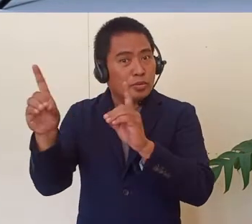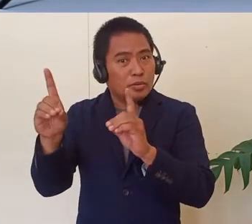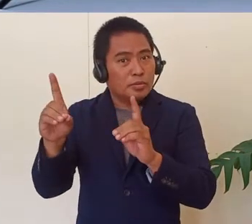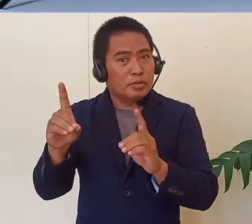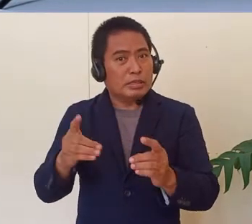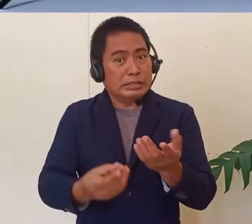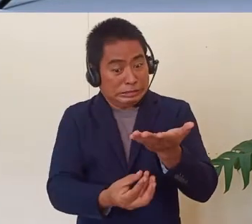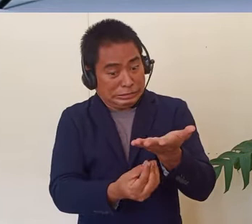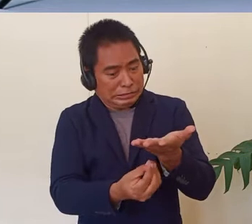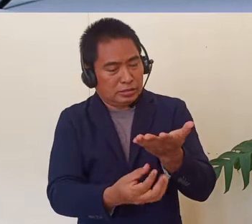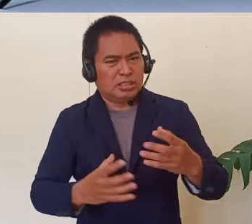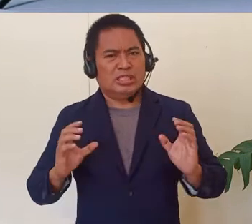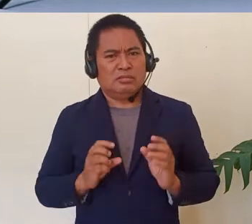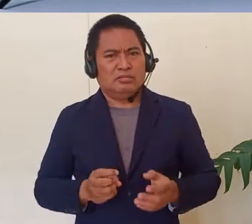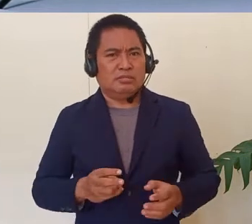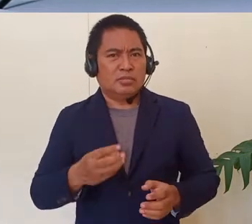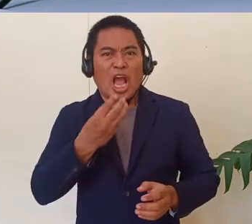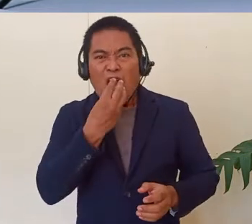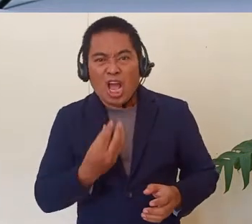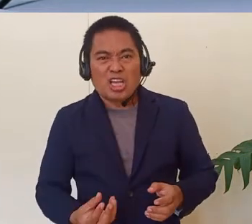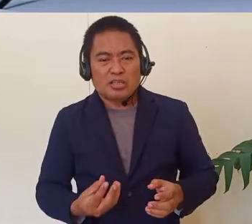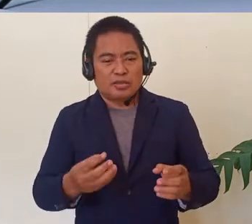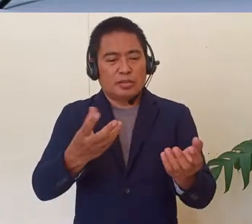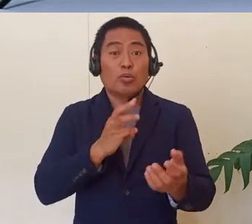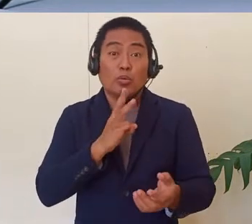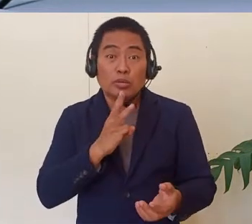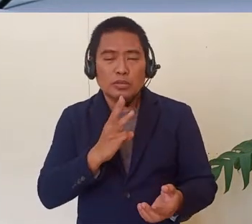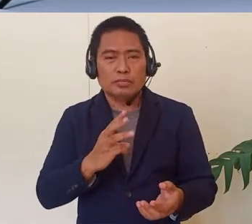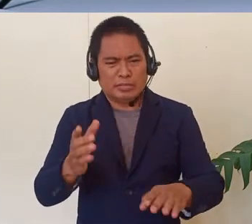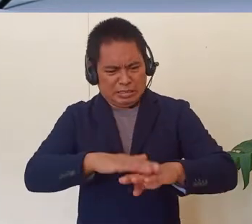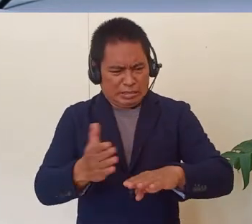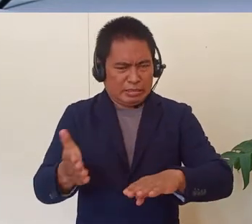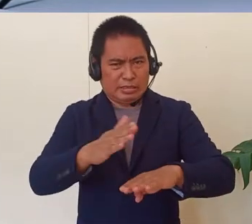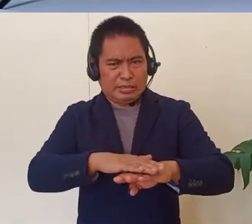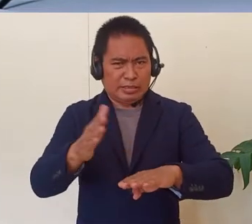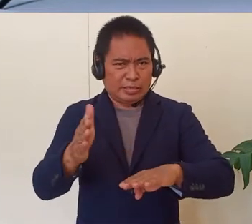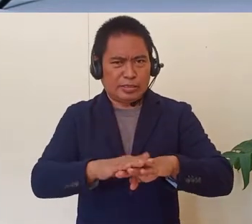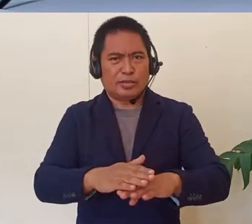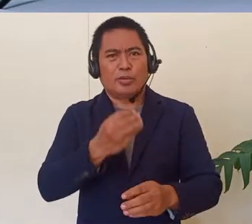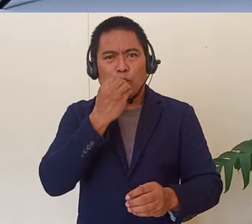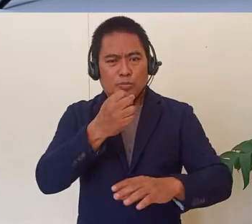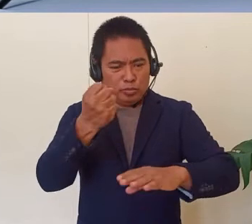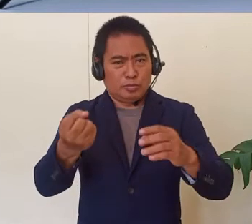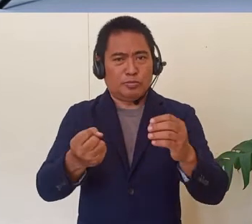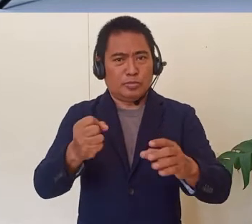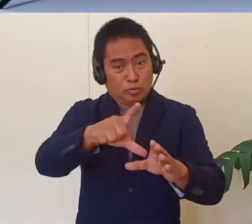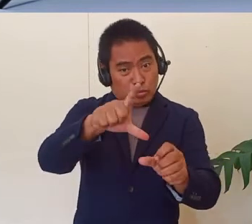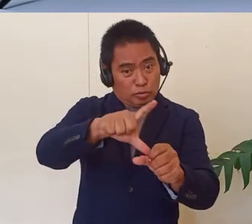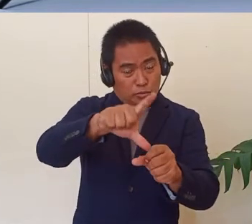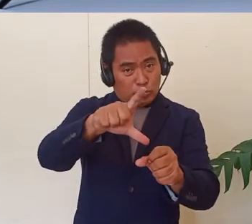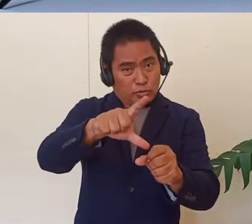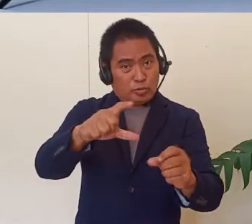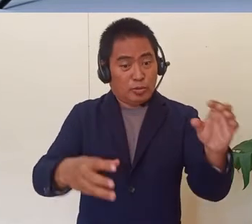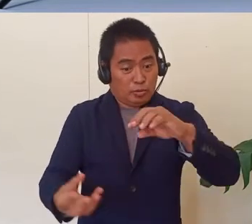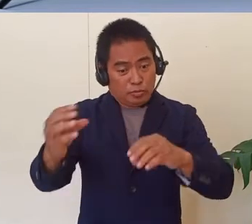more amount of a solute to a solution, and then you will observe that some